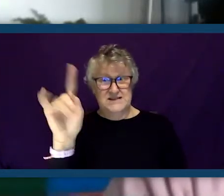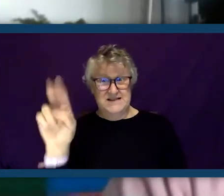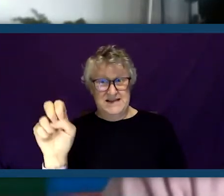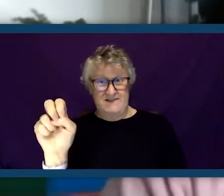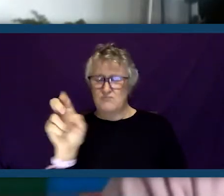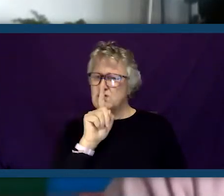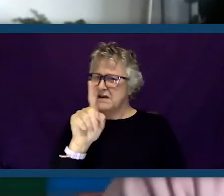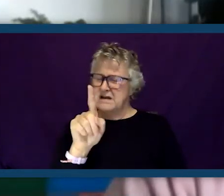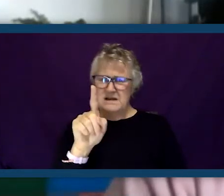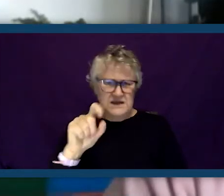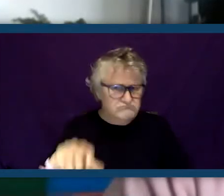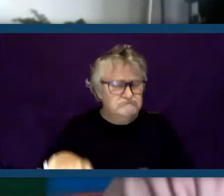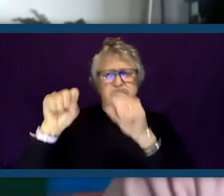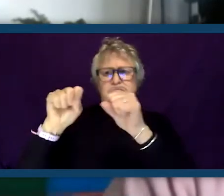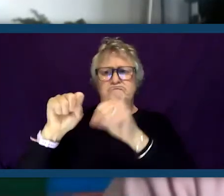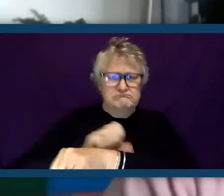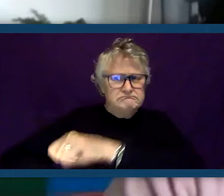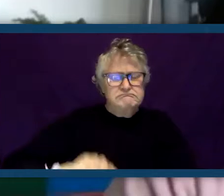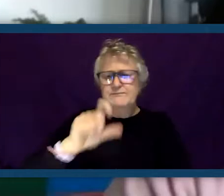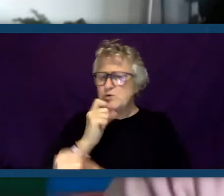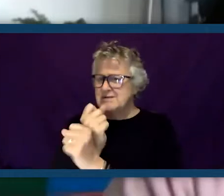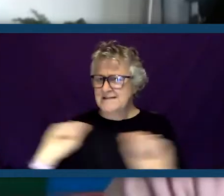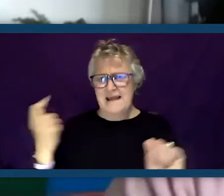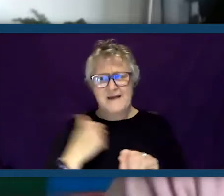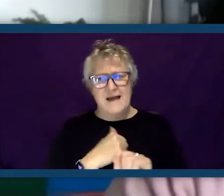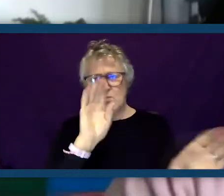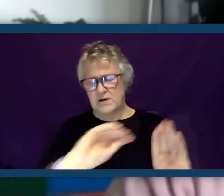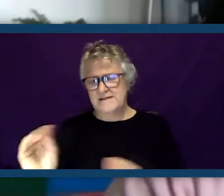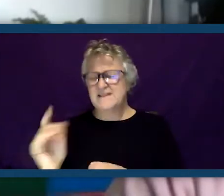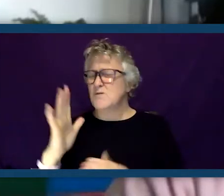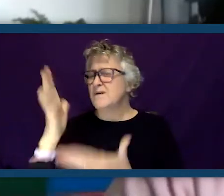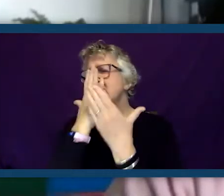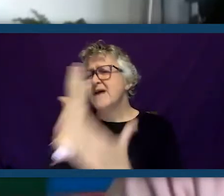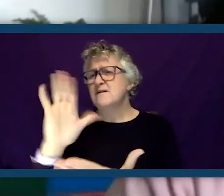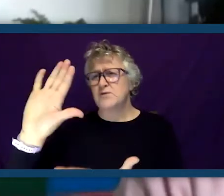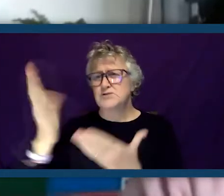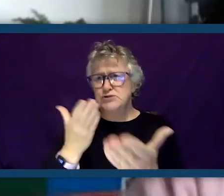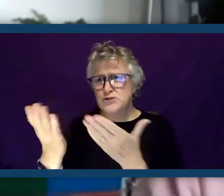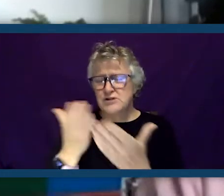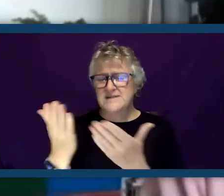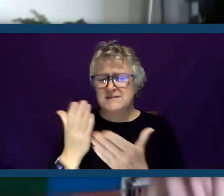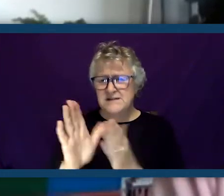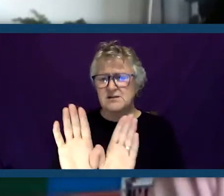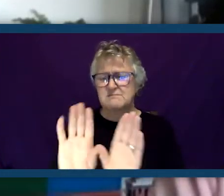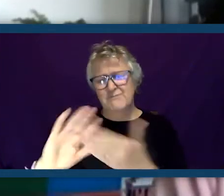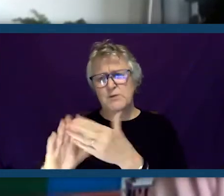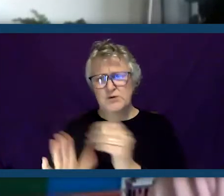were in trouble a number of years ago post-marriage. So just wanted to thank her for her service, to the community broadly.